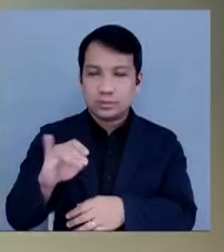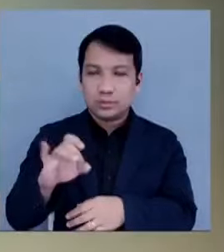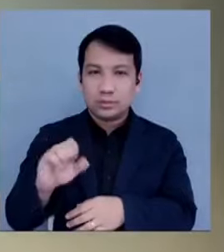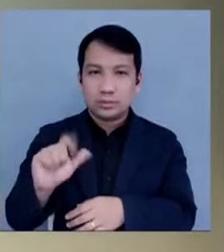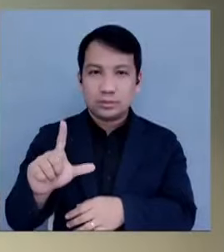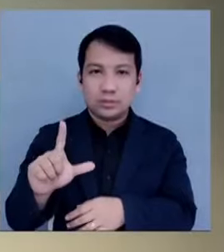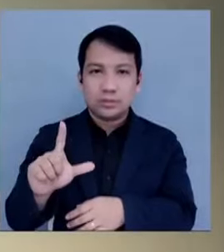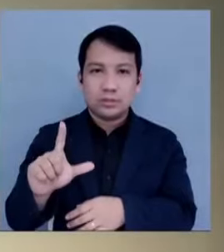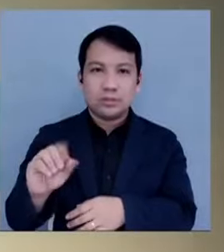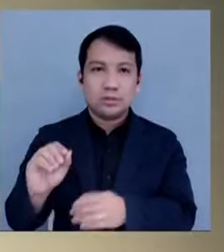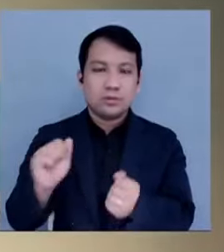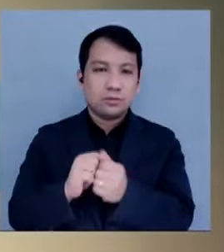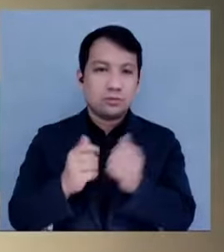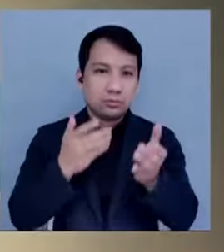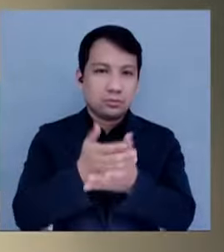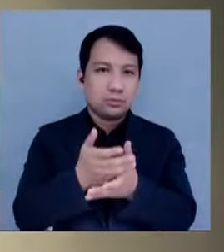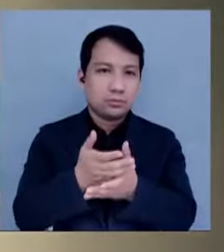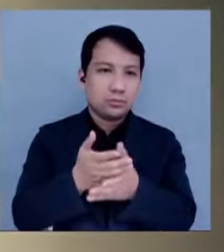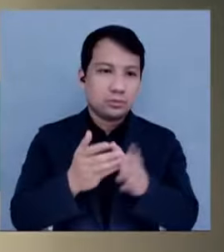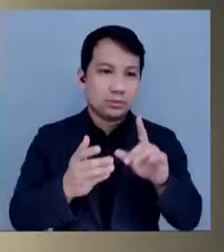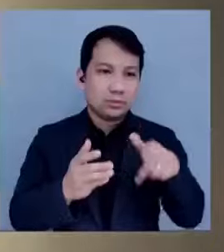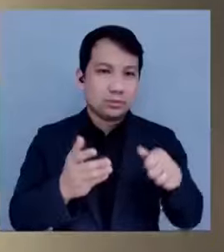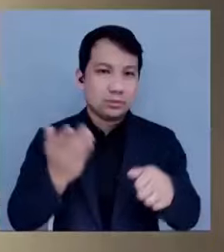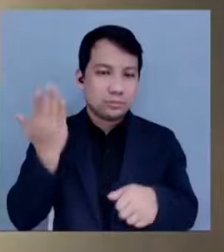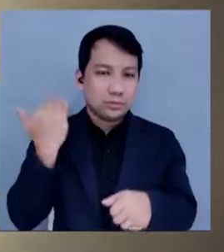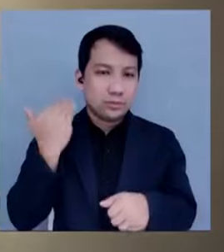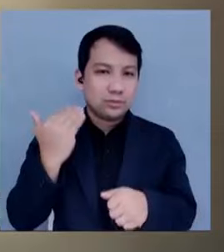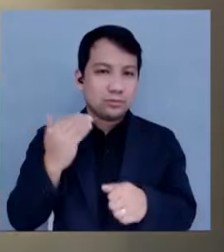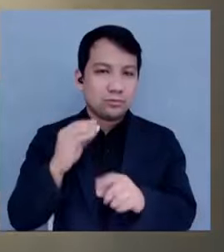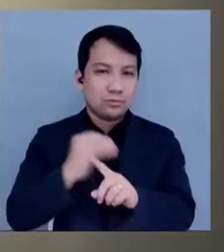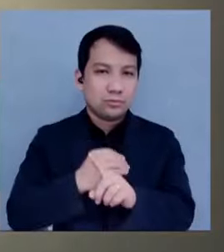when he killed Lapid in October of 2022.